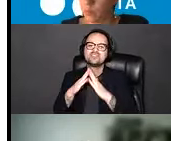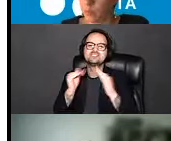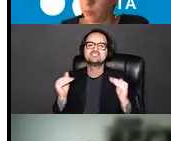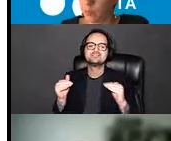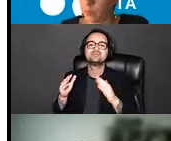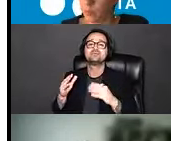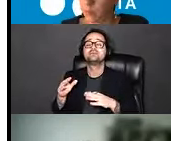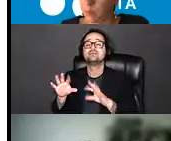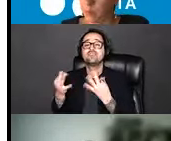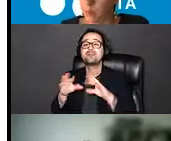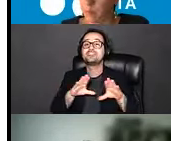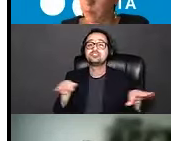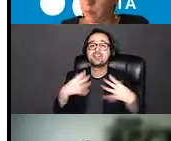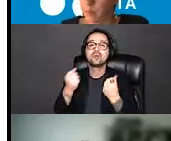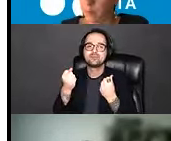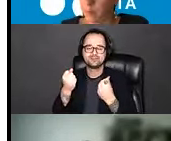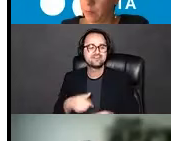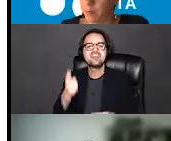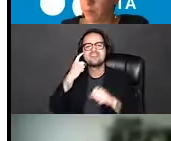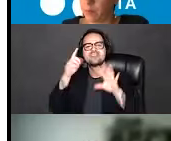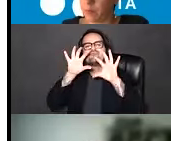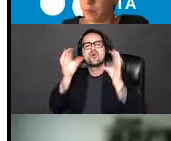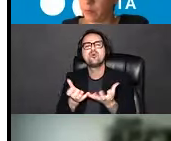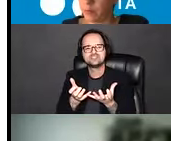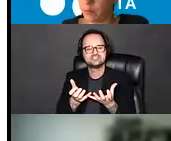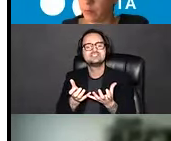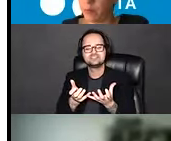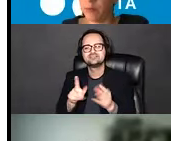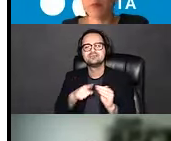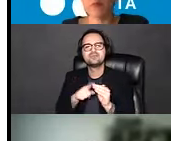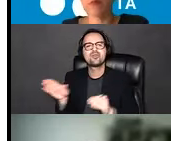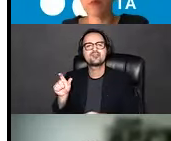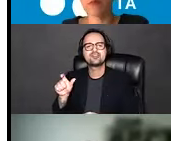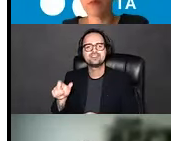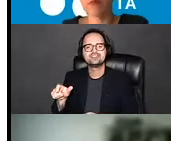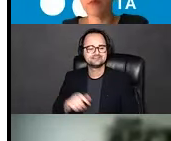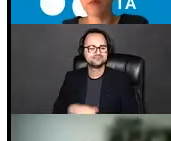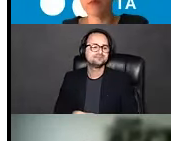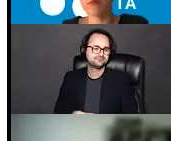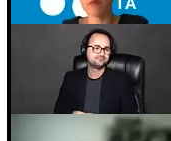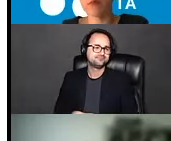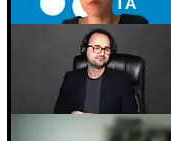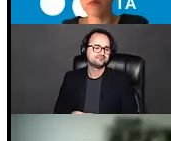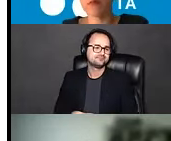about holistically about what children and families need. So,